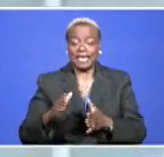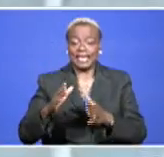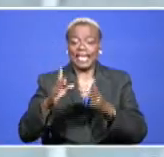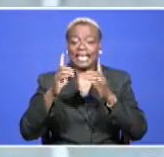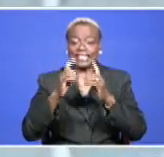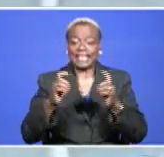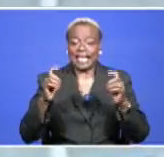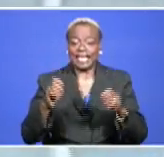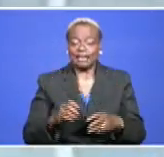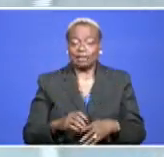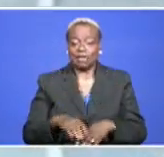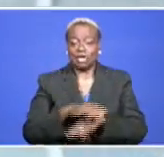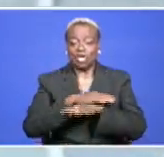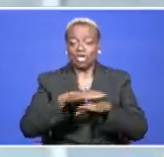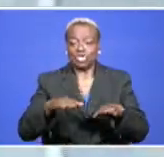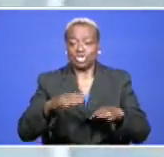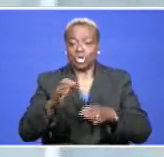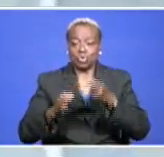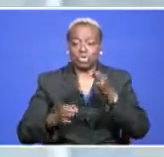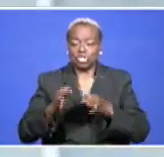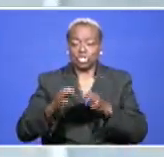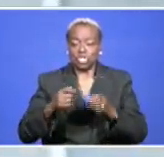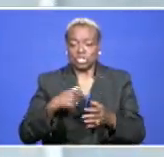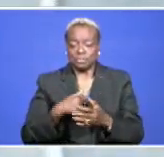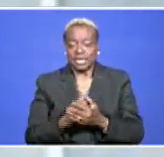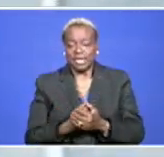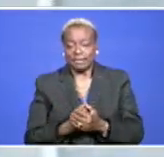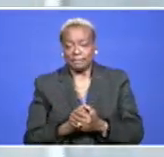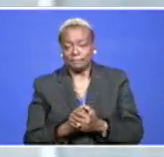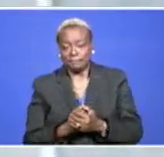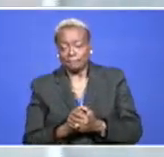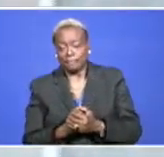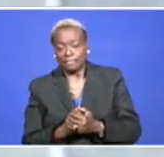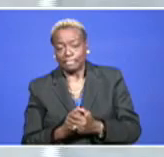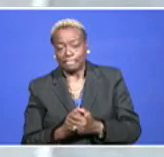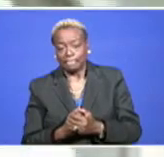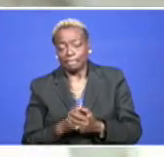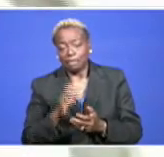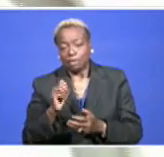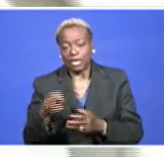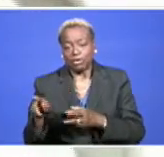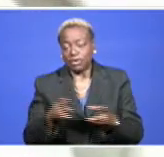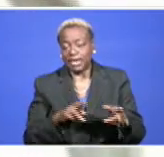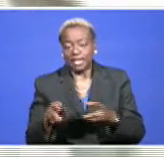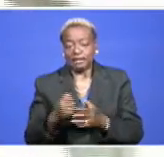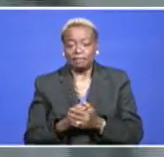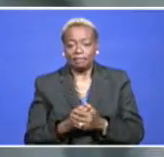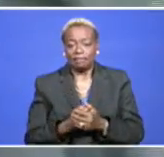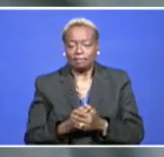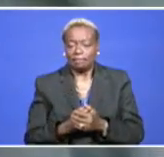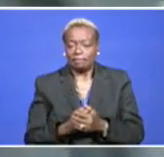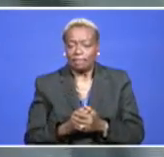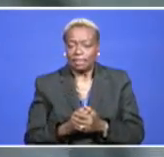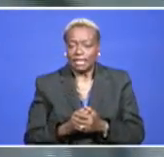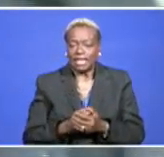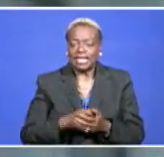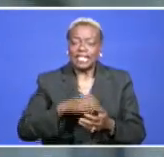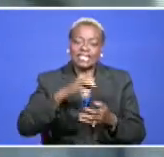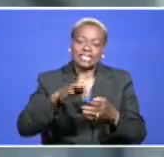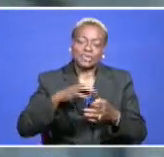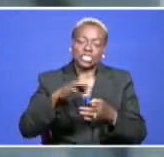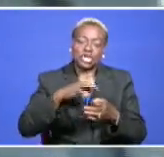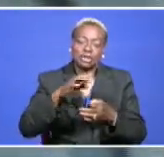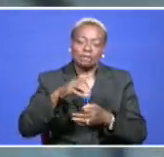Don't judge me if I'm butchering these, okay? Are you ready? Okay. Switcher. Switcher.